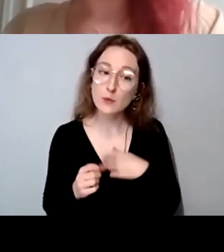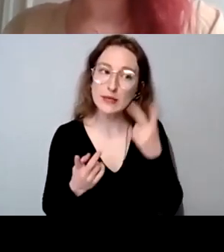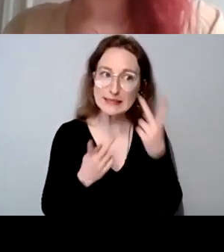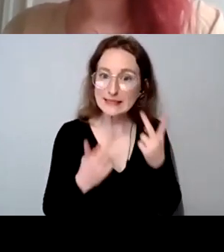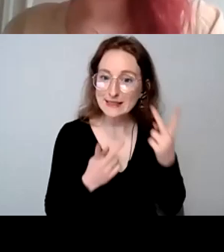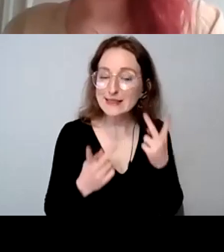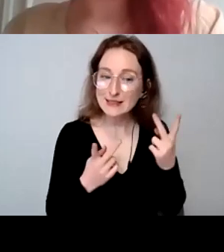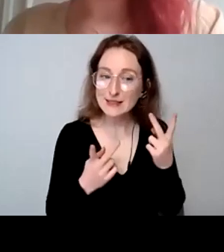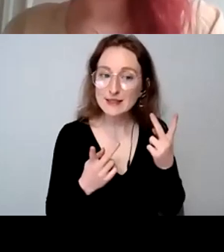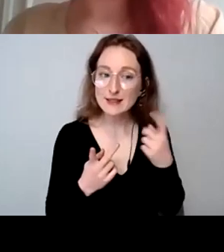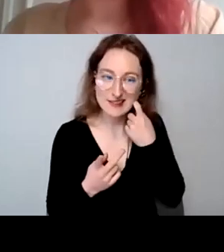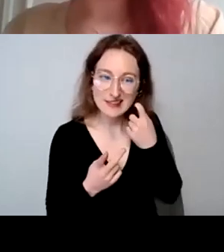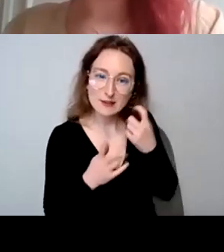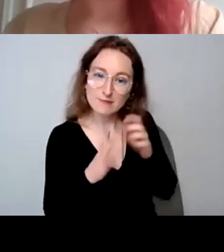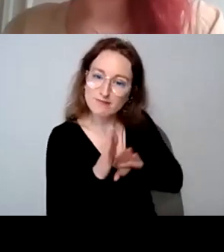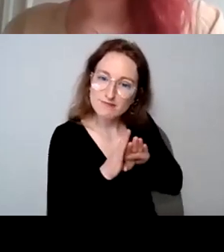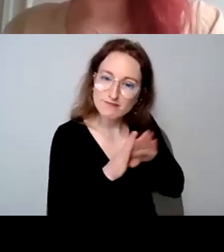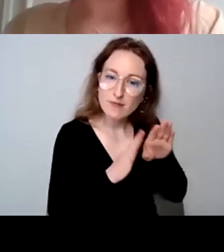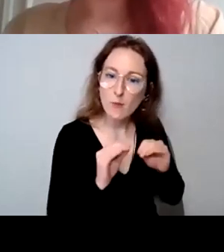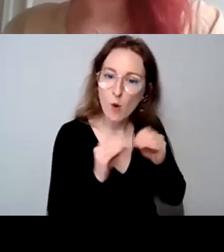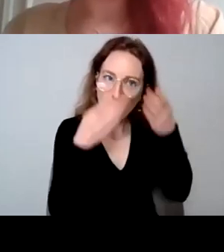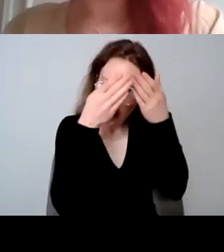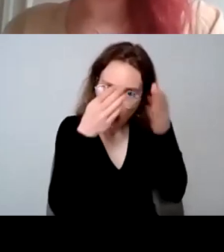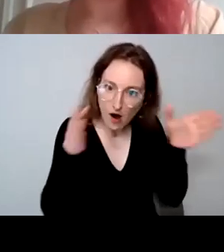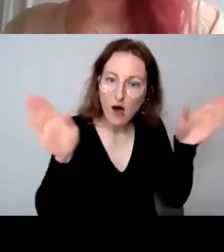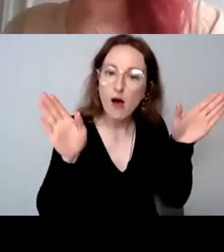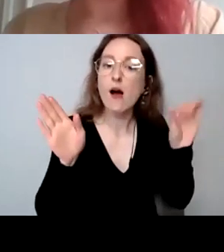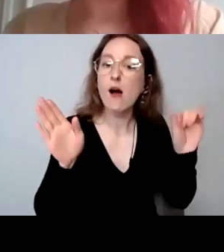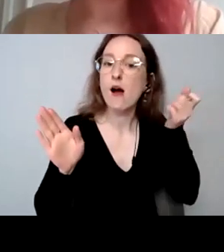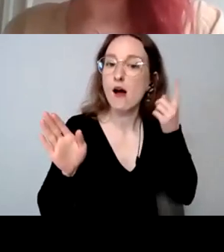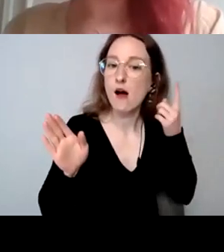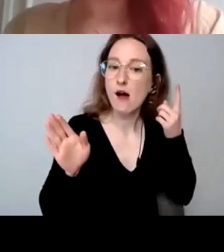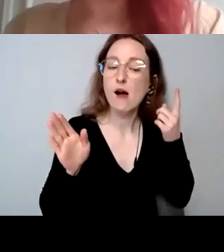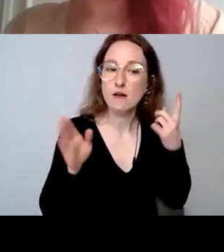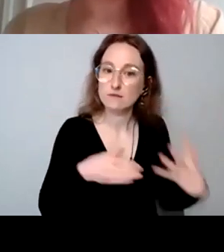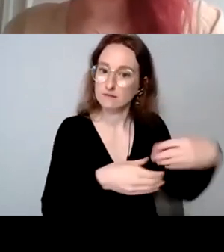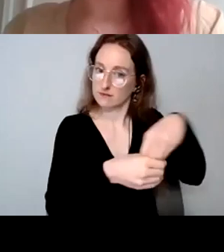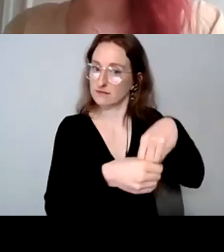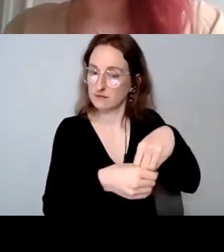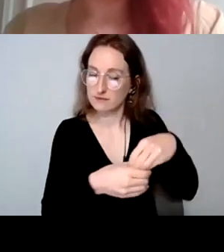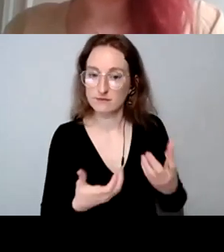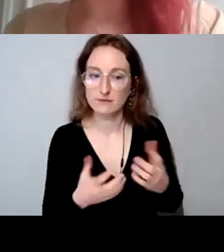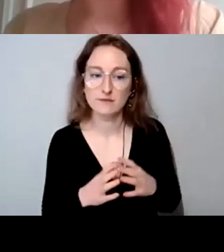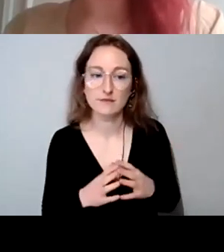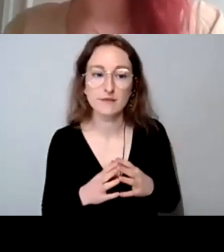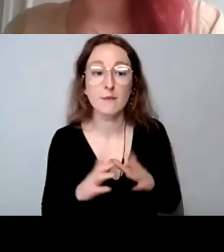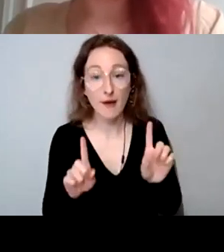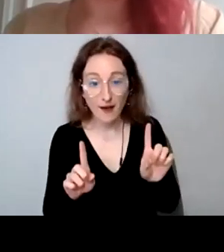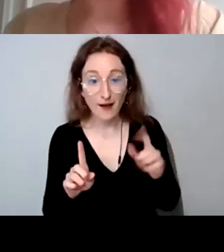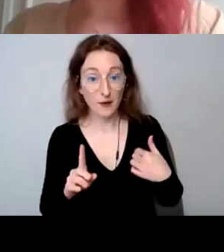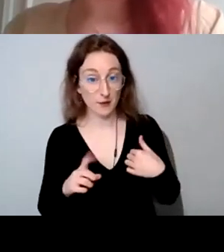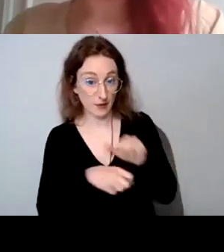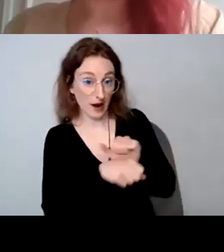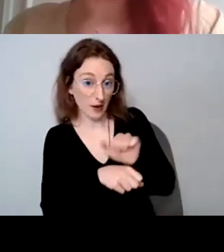the development of a broader understanding of inclusia, but when I was working in the